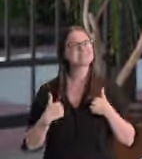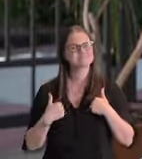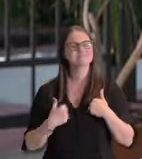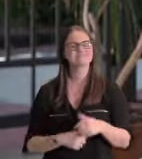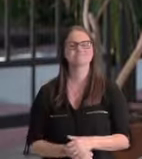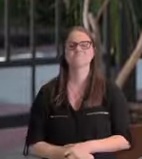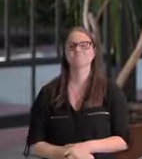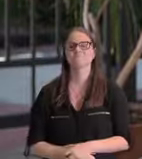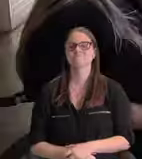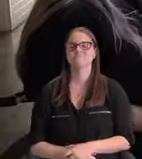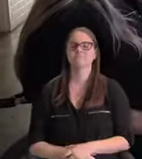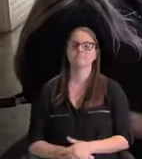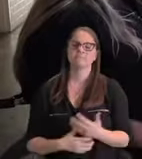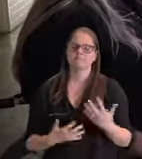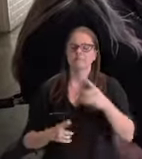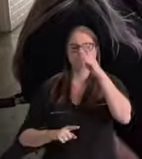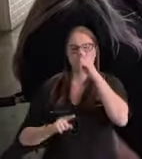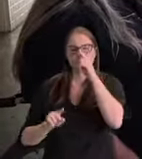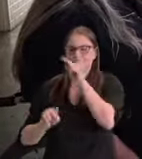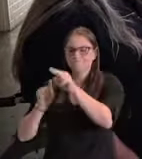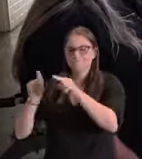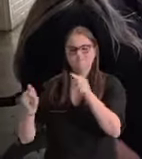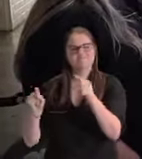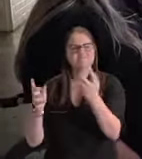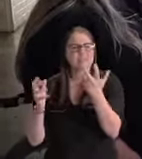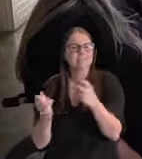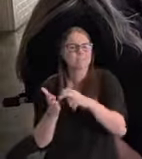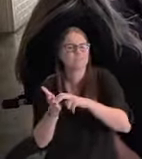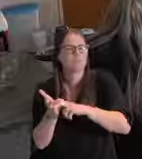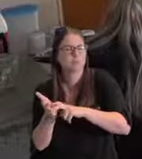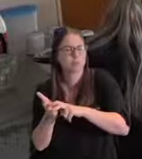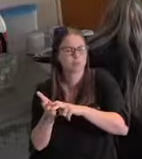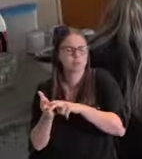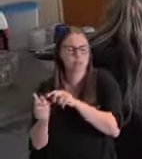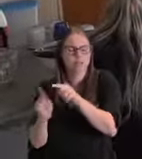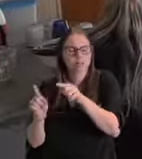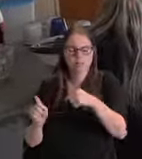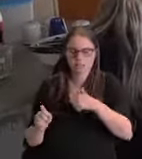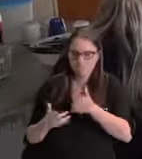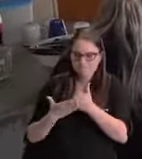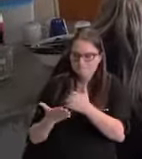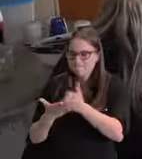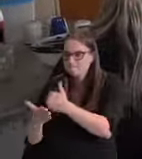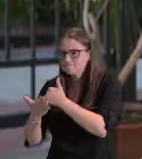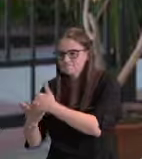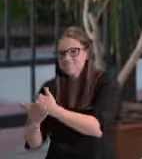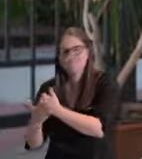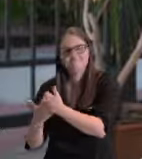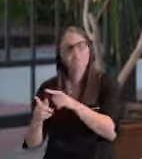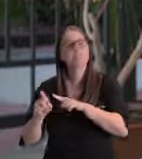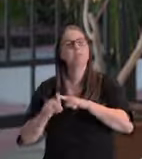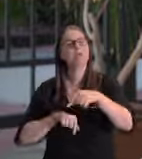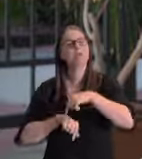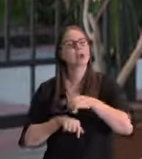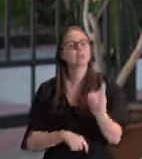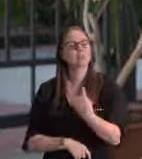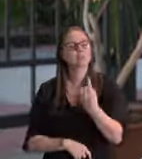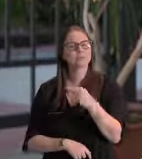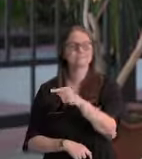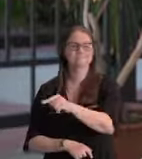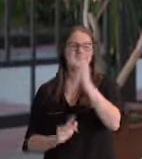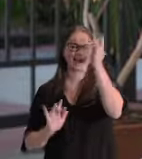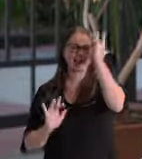proud of. Some of the more vulnerable people that I've assisted over the time I worked there would be people with